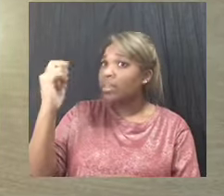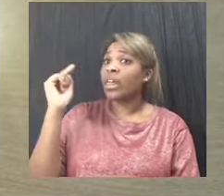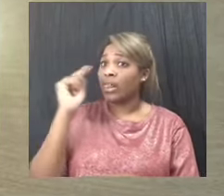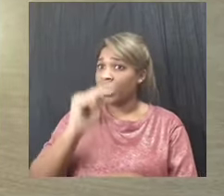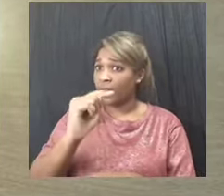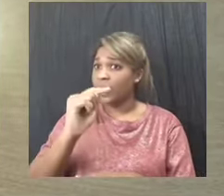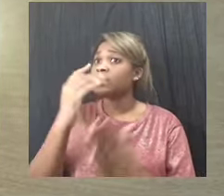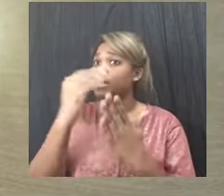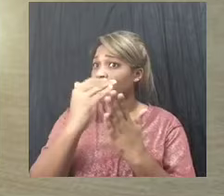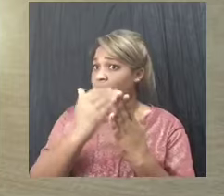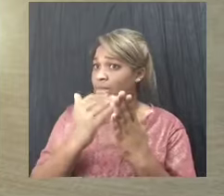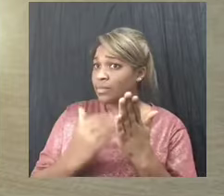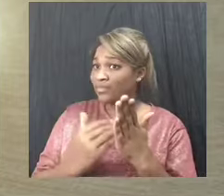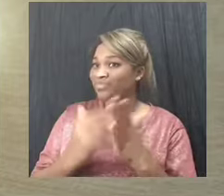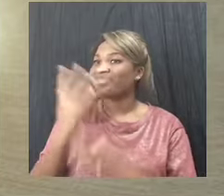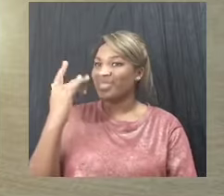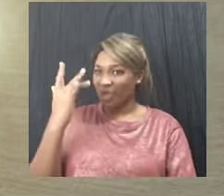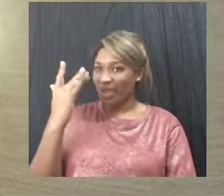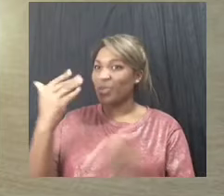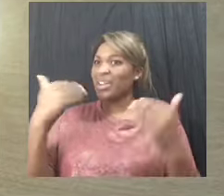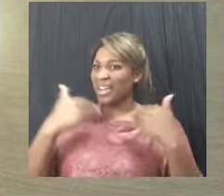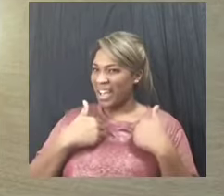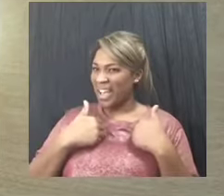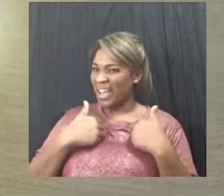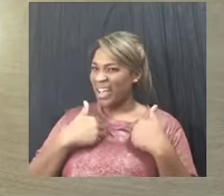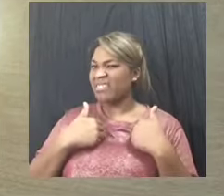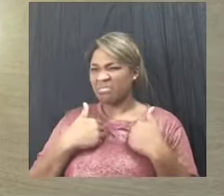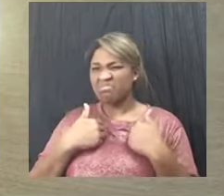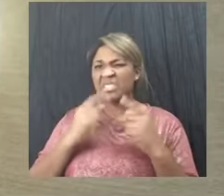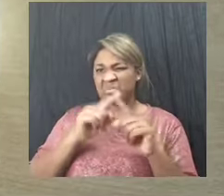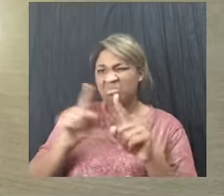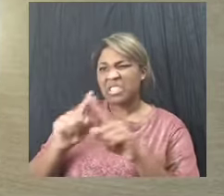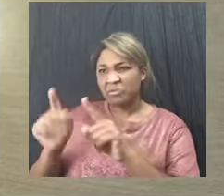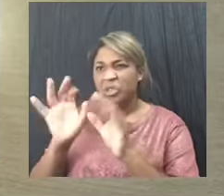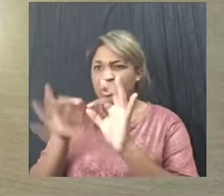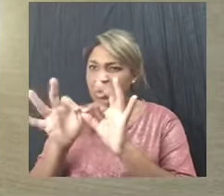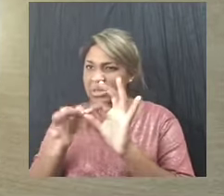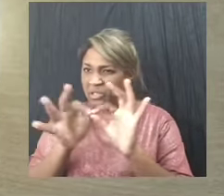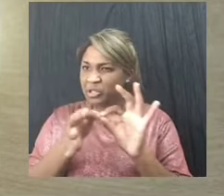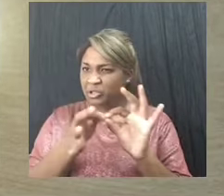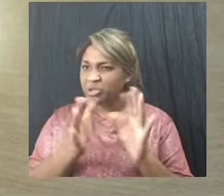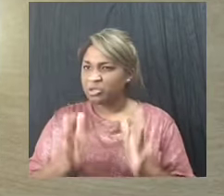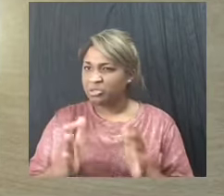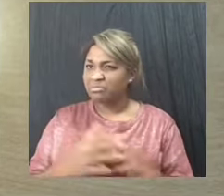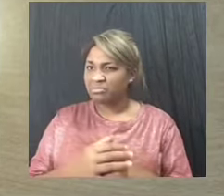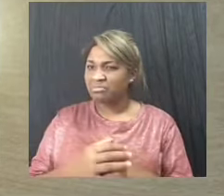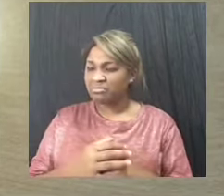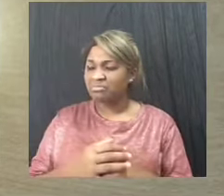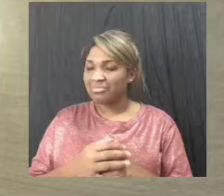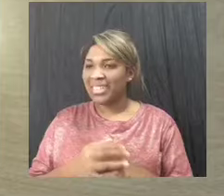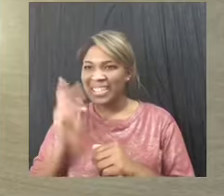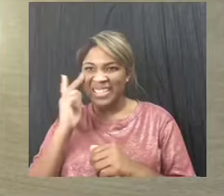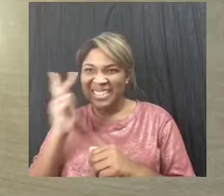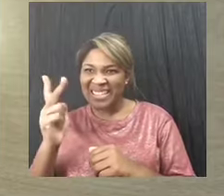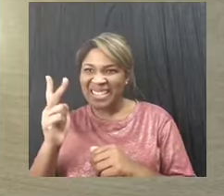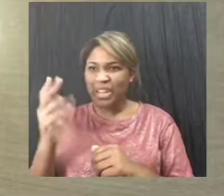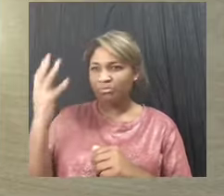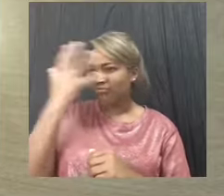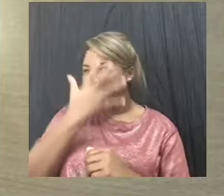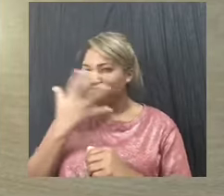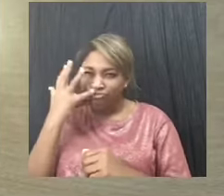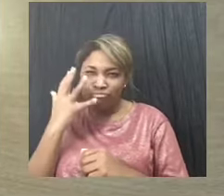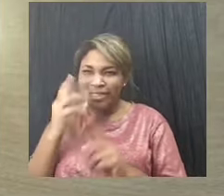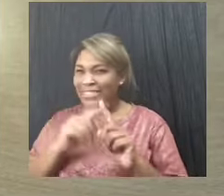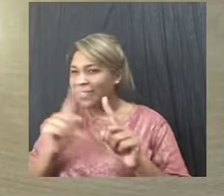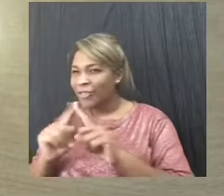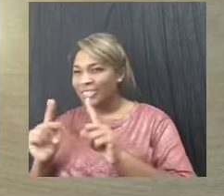lesson. And that's why we're going to have a couple different interpreters interpret it. And so you'll get to see some different faces, but it's the